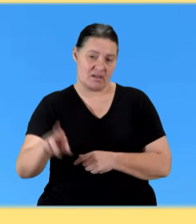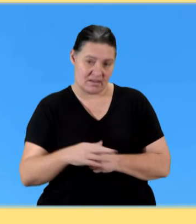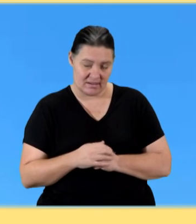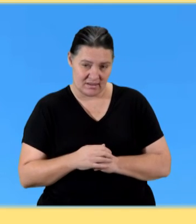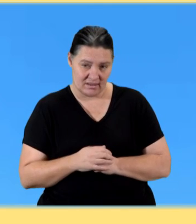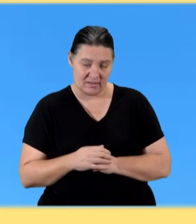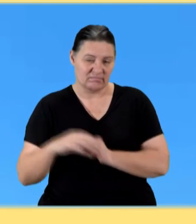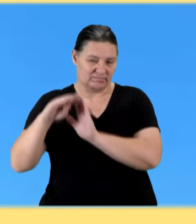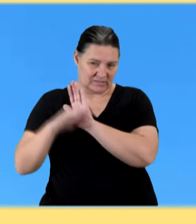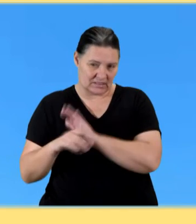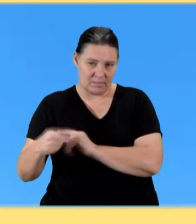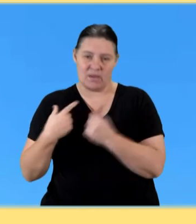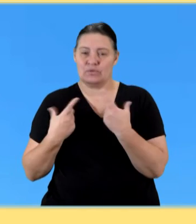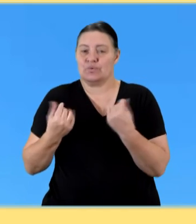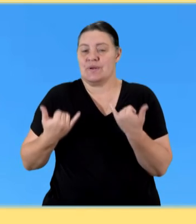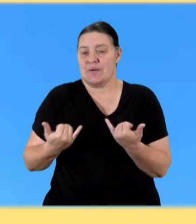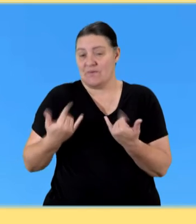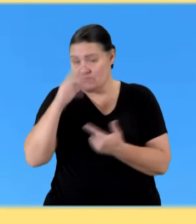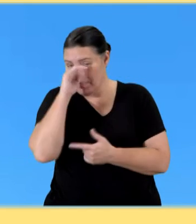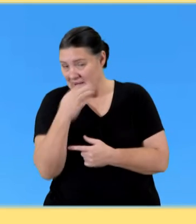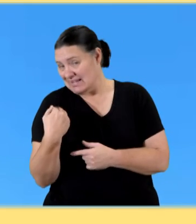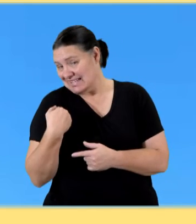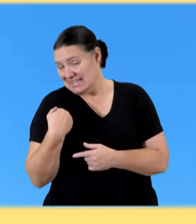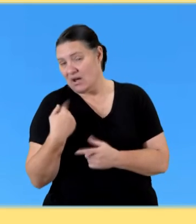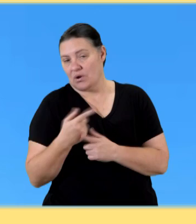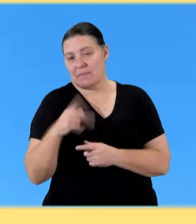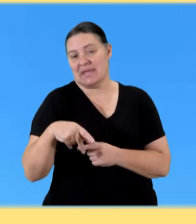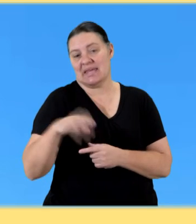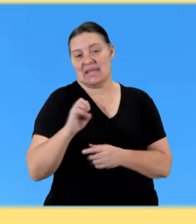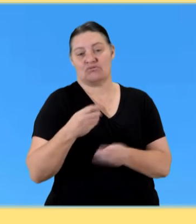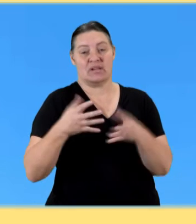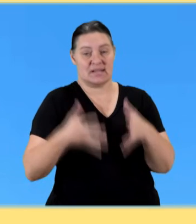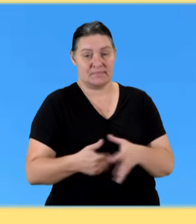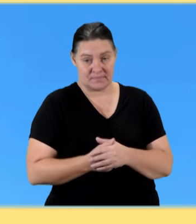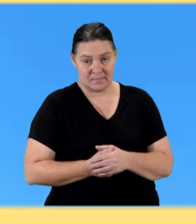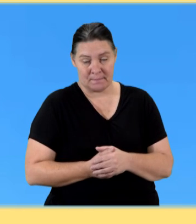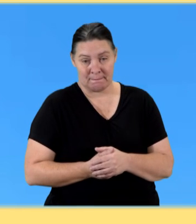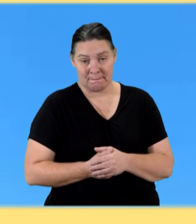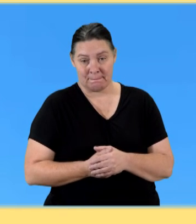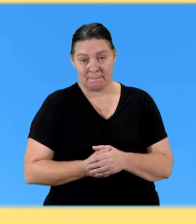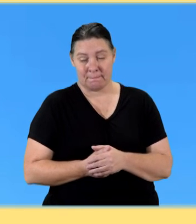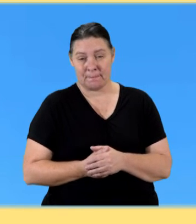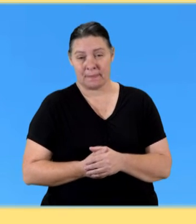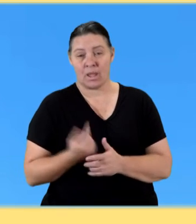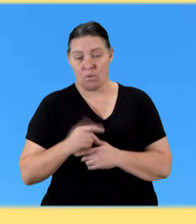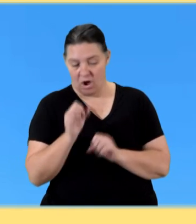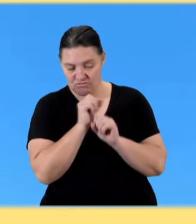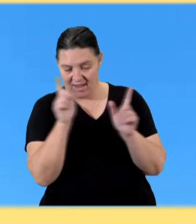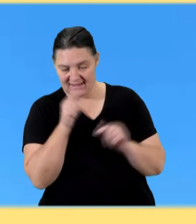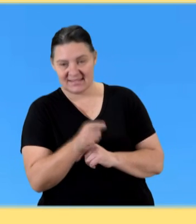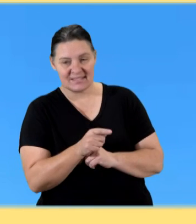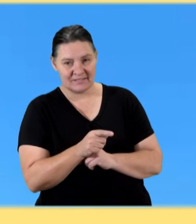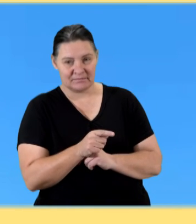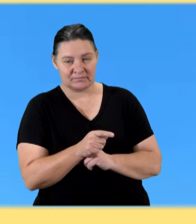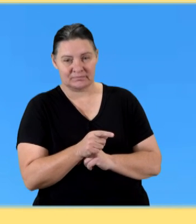ledger. I just did this one, if you remember, on PE Traders. And you realize